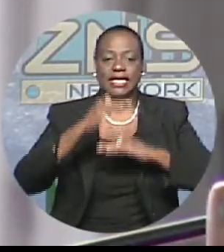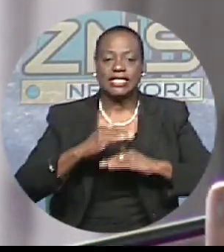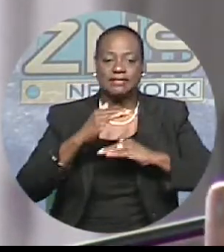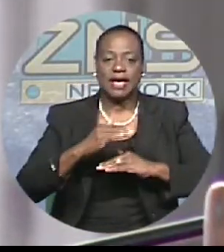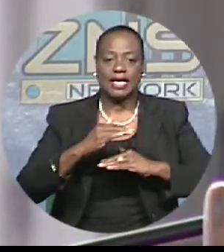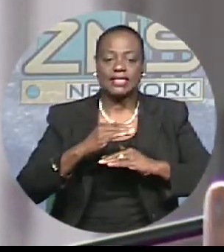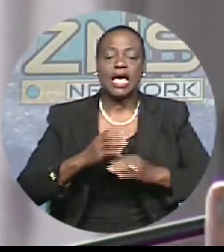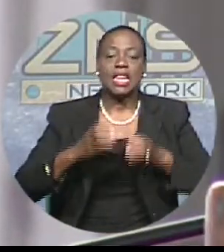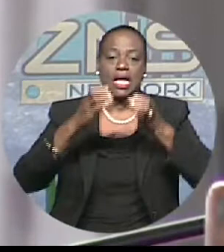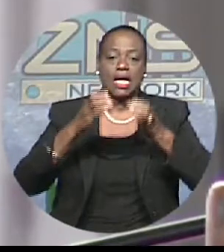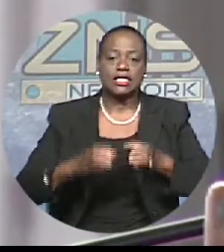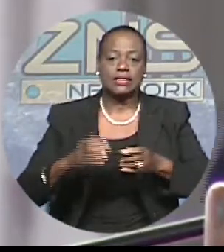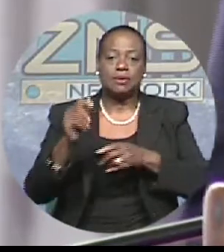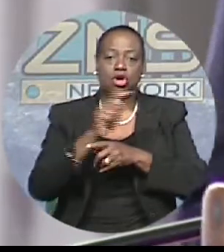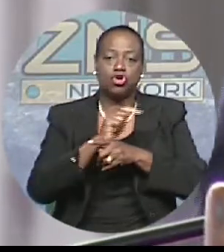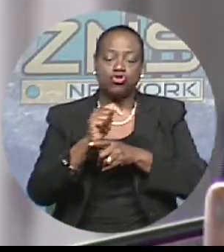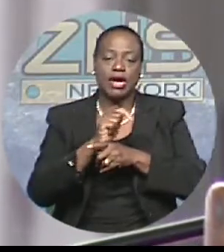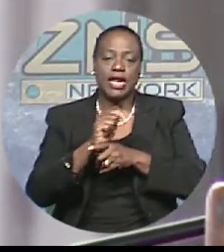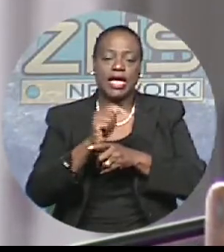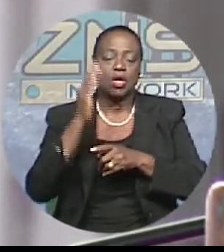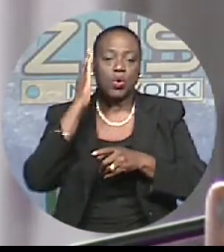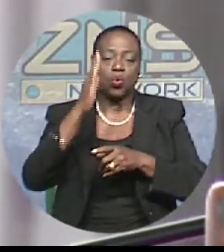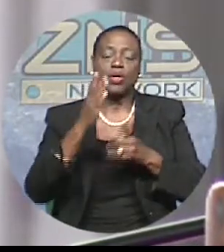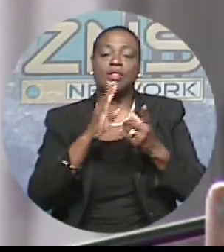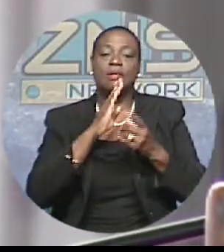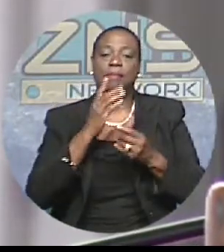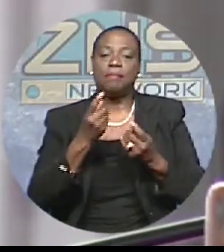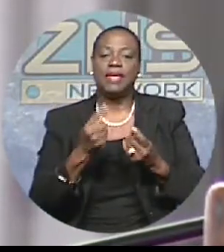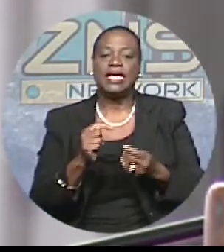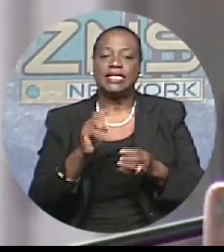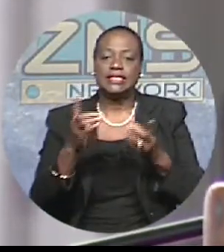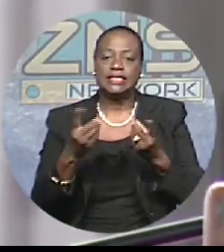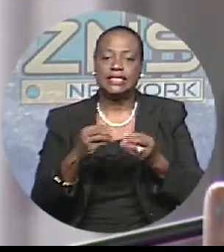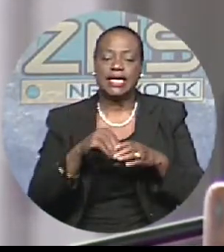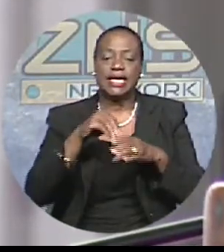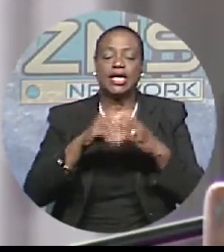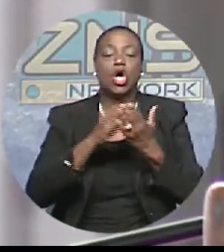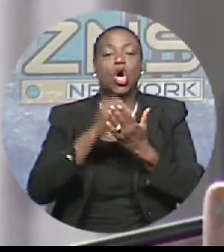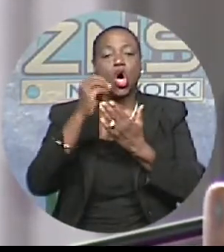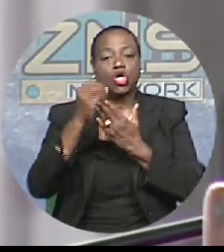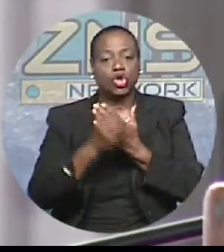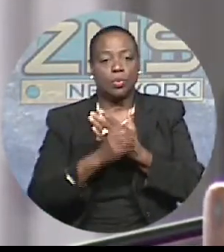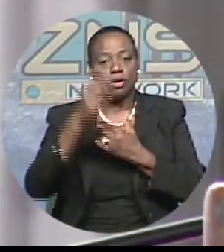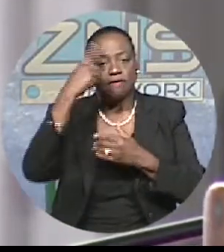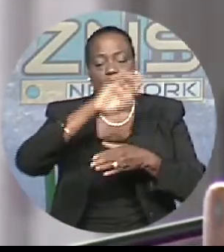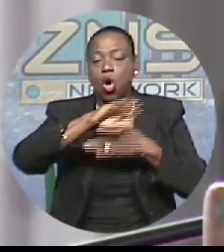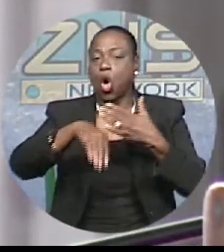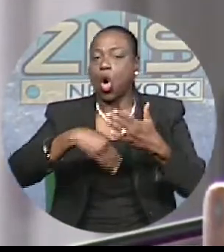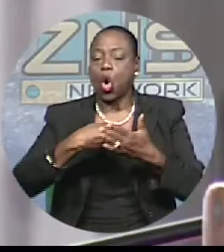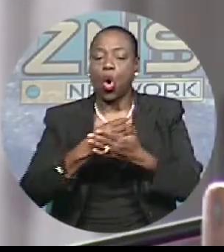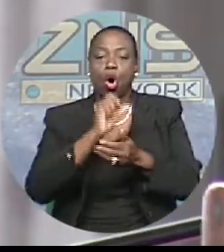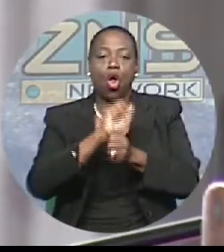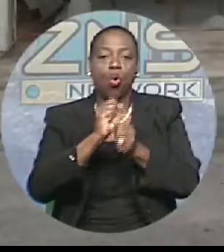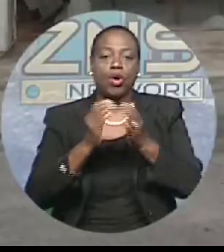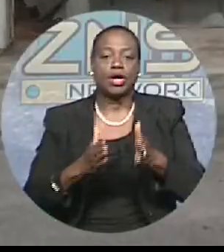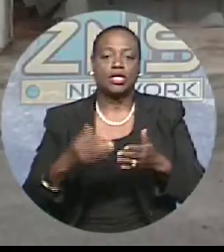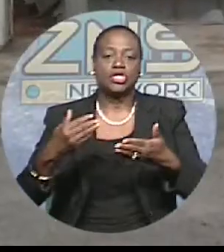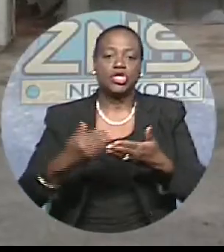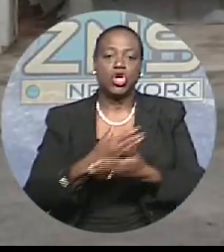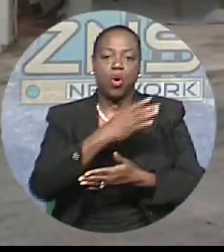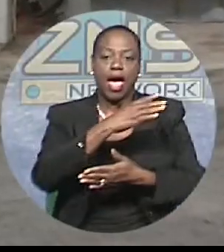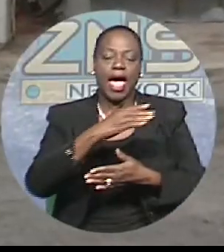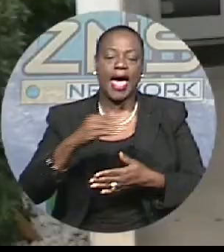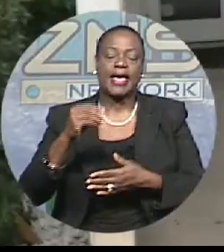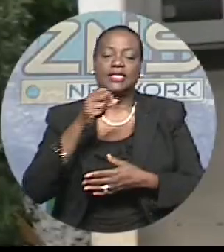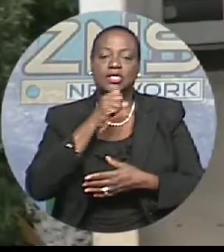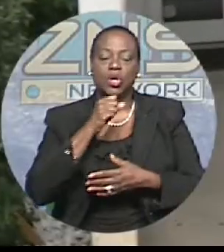service training will be started by Resorts World in October for all employees, both new and old. Resorts World